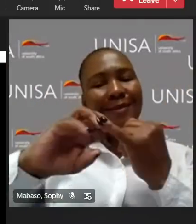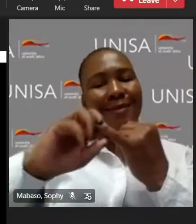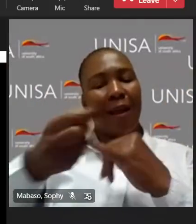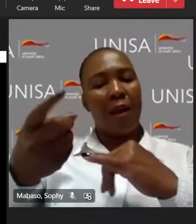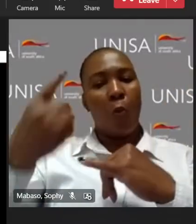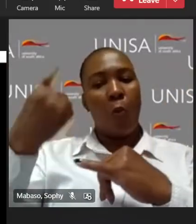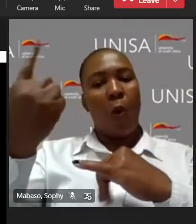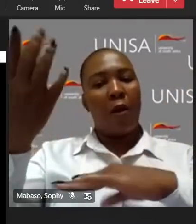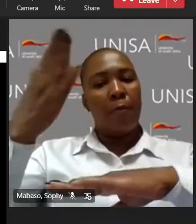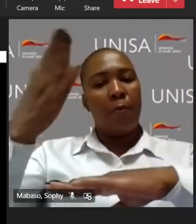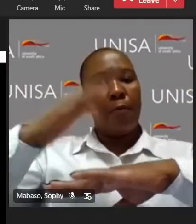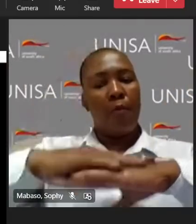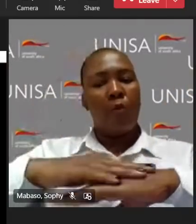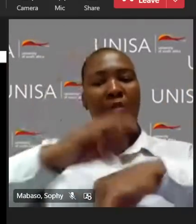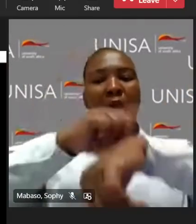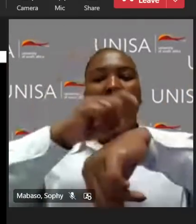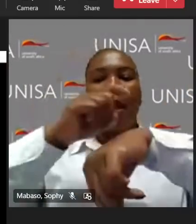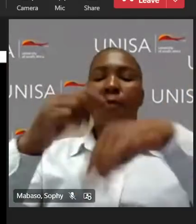time. I thank you.